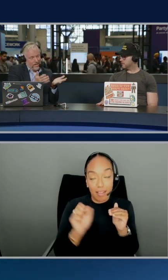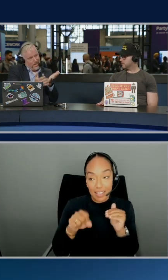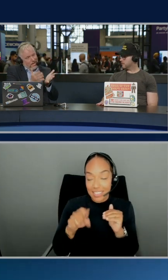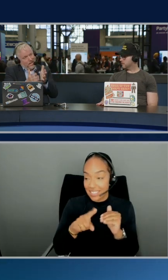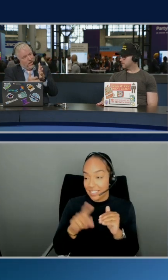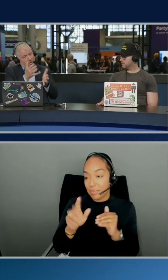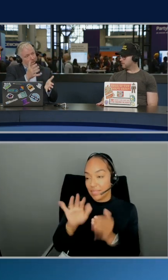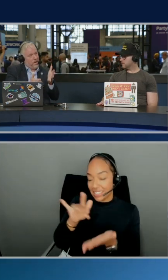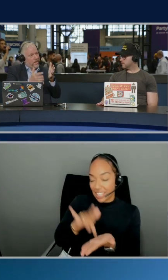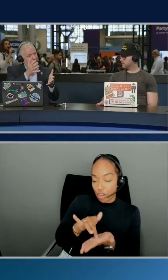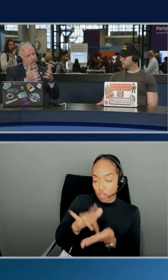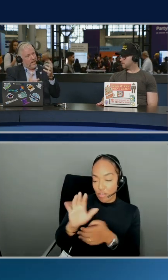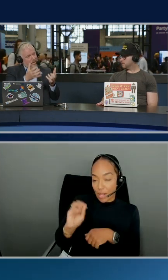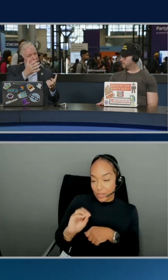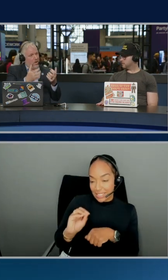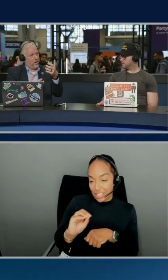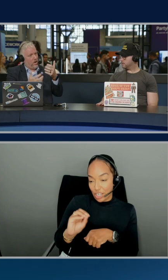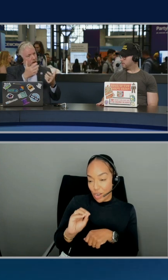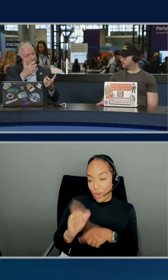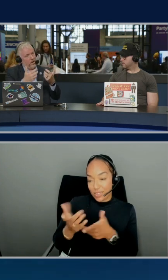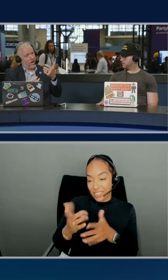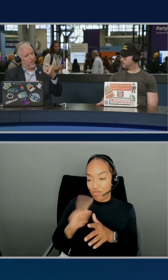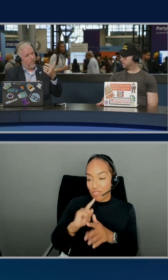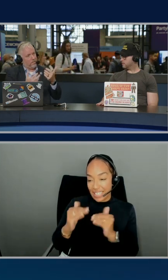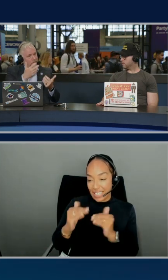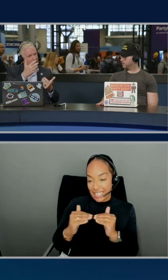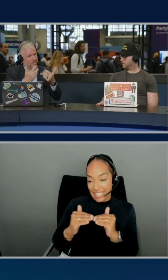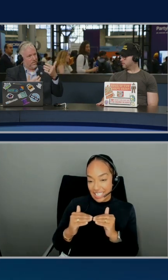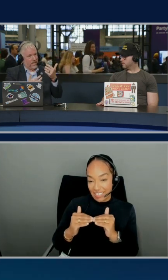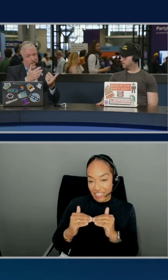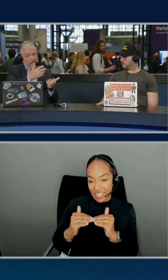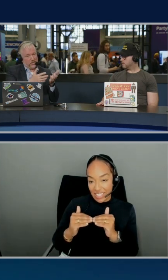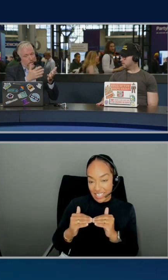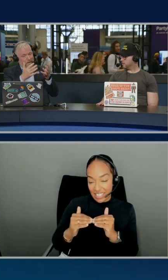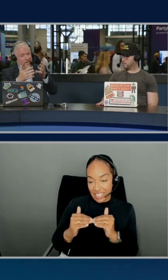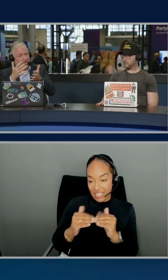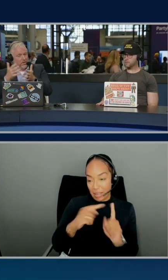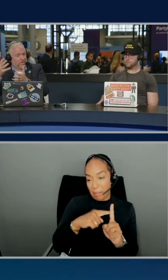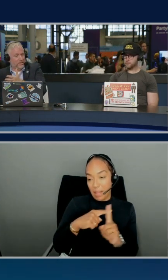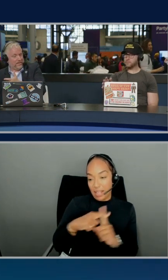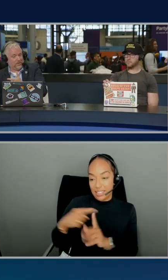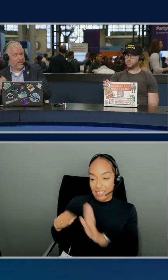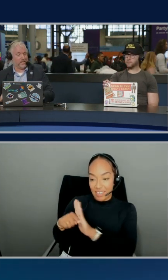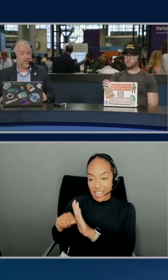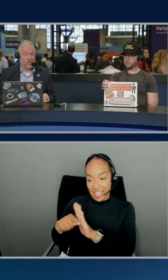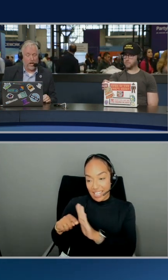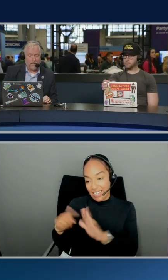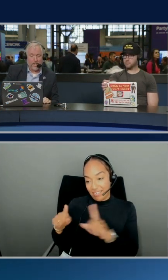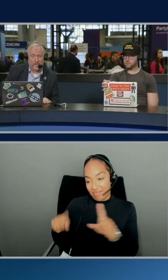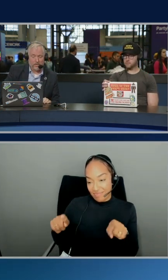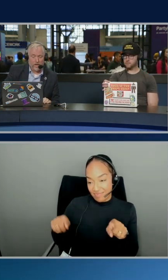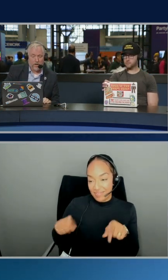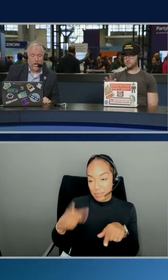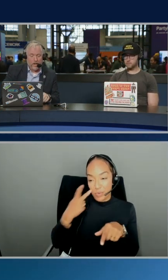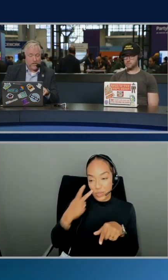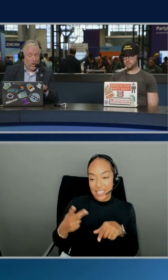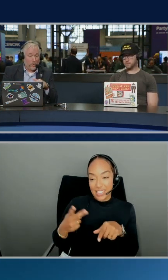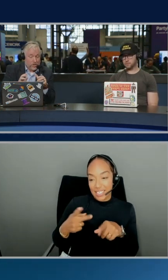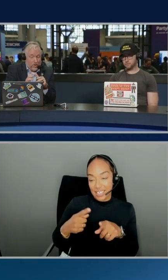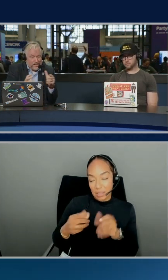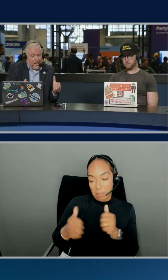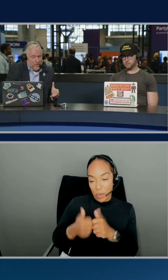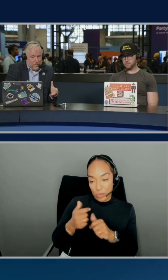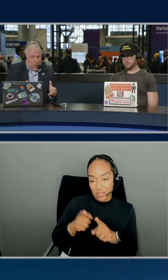because it's about even on positive and negative days, but you see it skew kind of positive there.